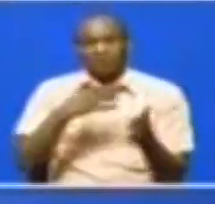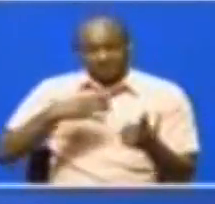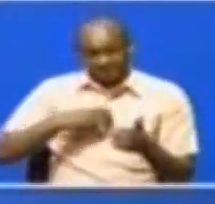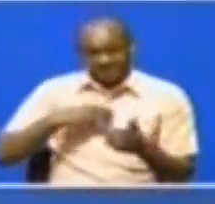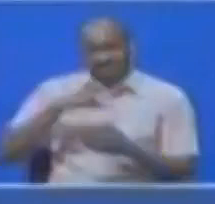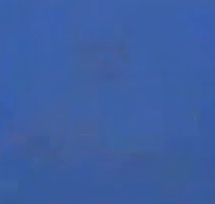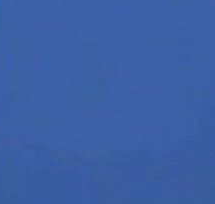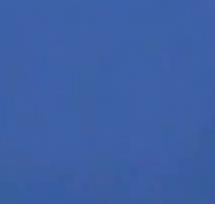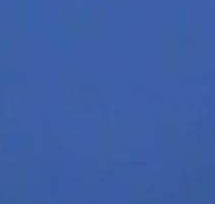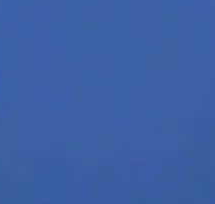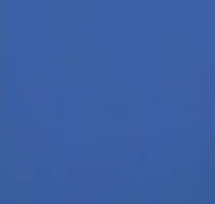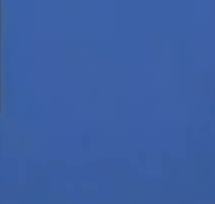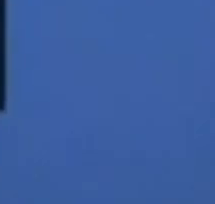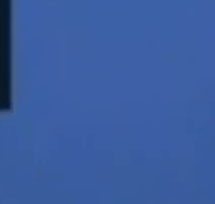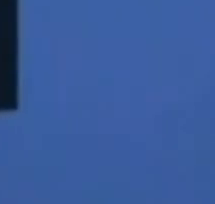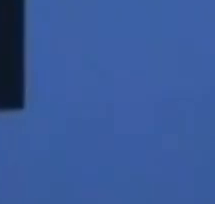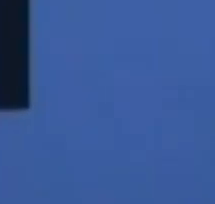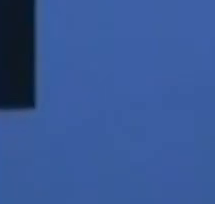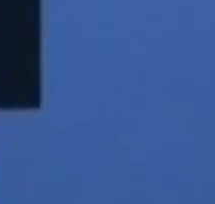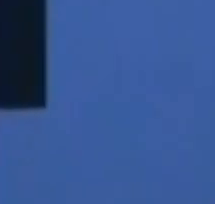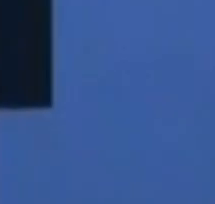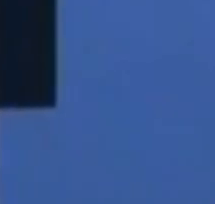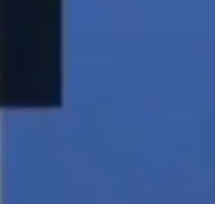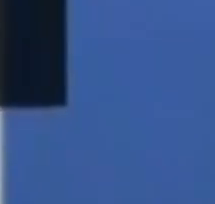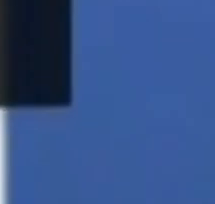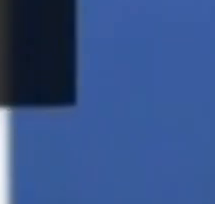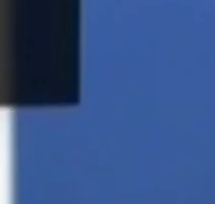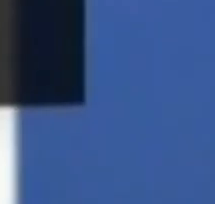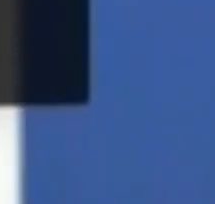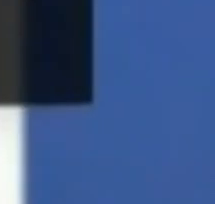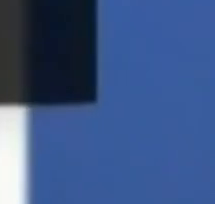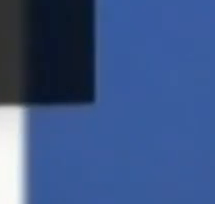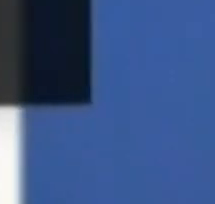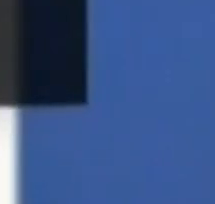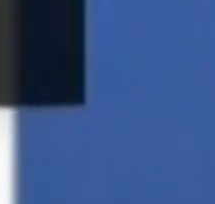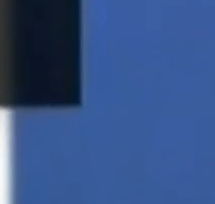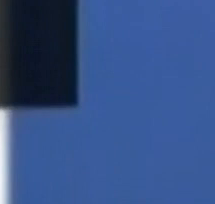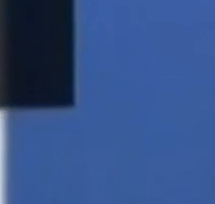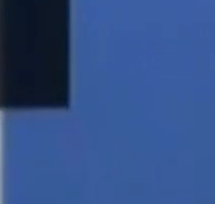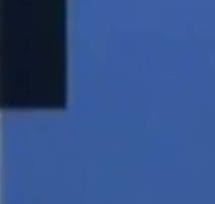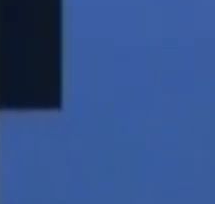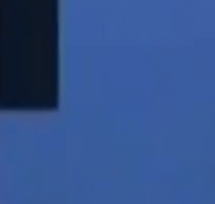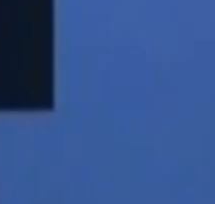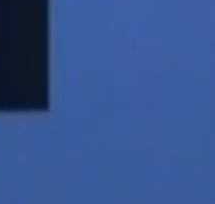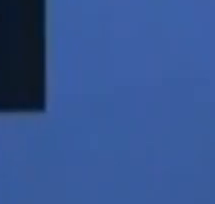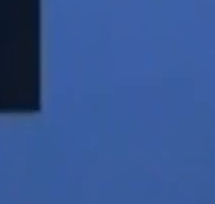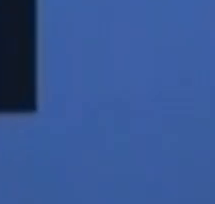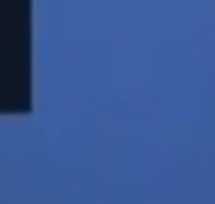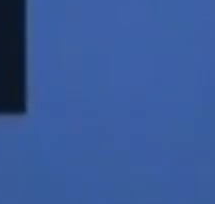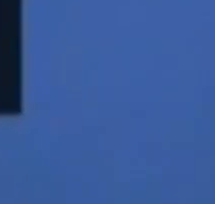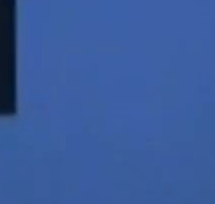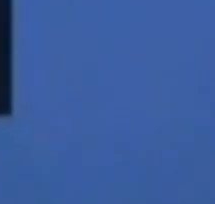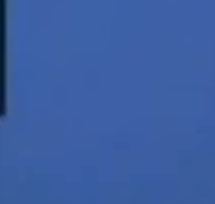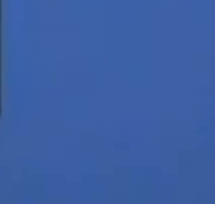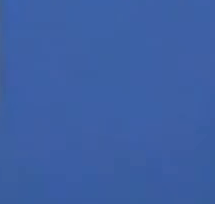Chief Justice William Mutunga bench ruled that, I quote, if the petitioner was one of the candidates and who had taken